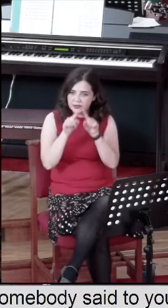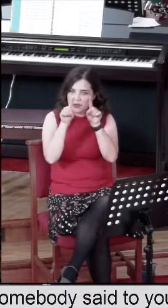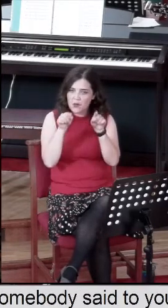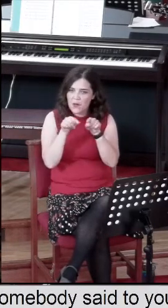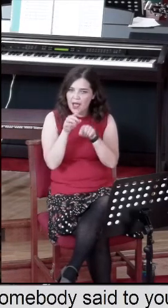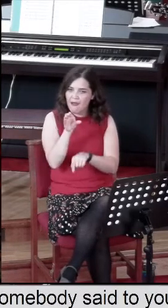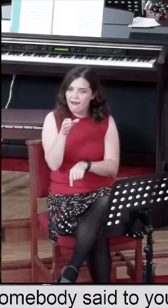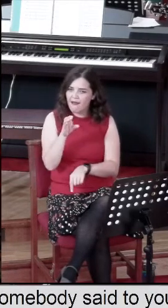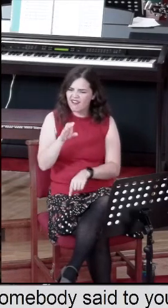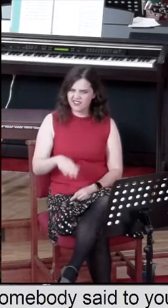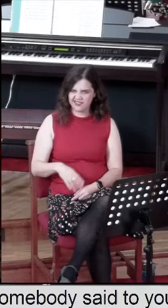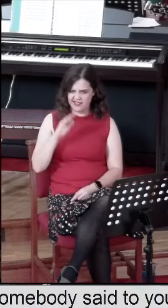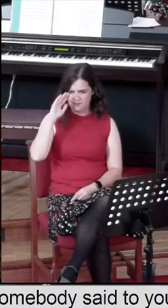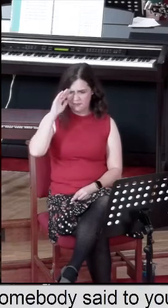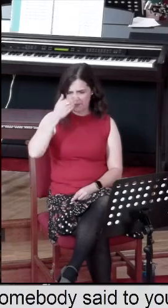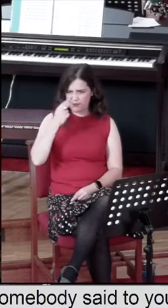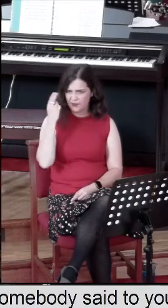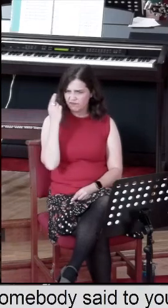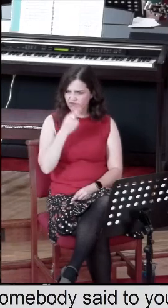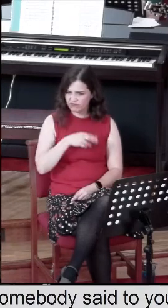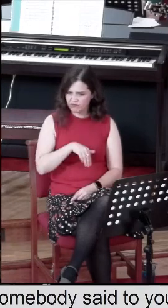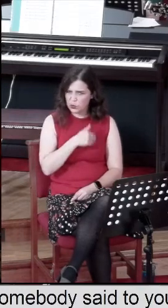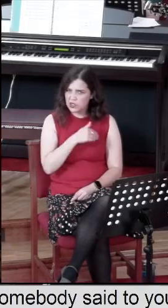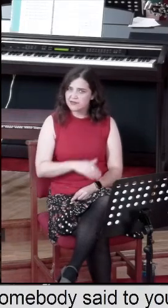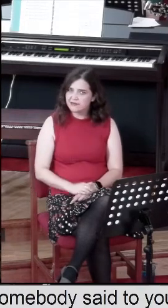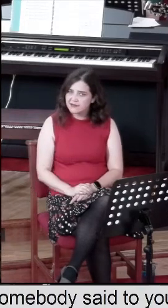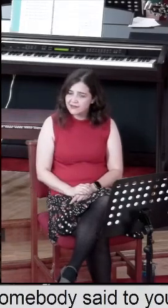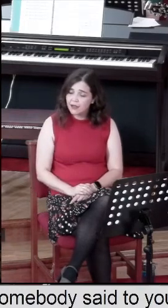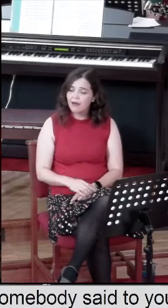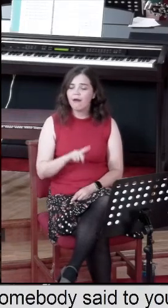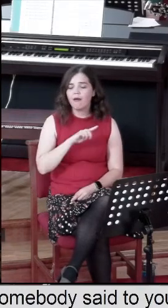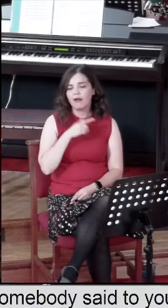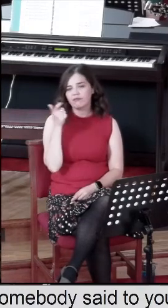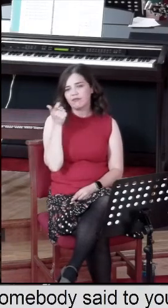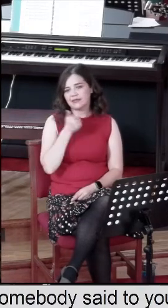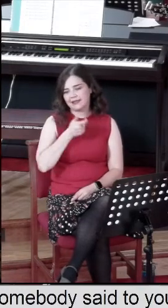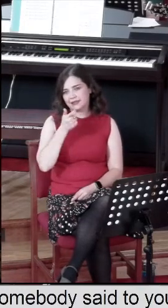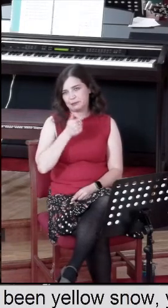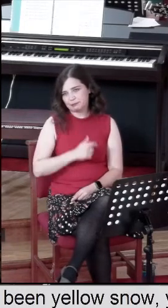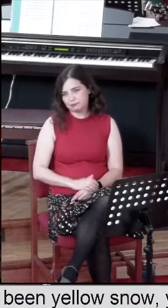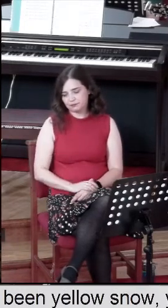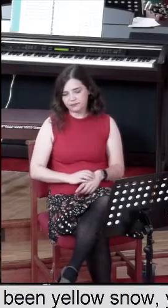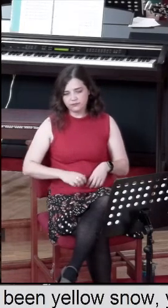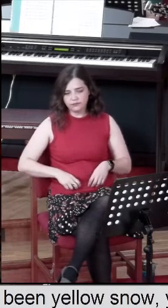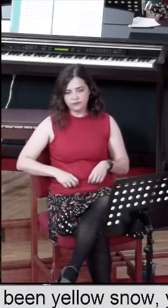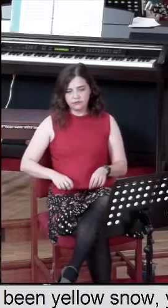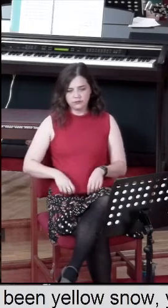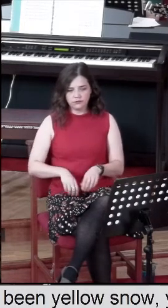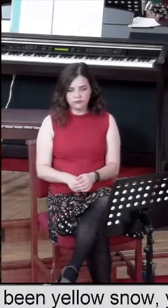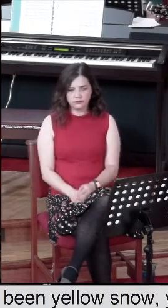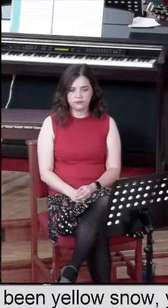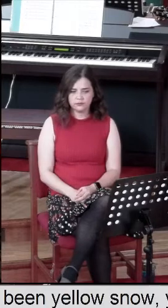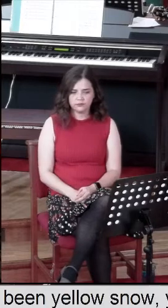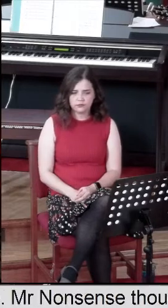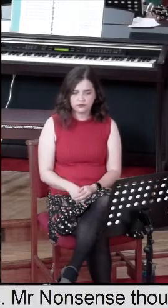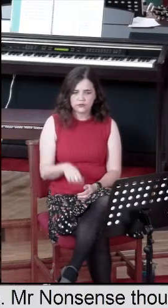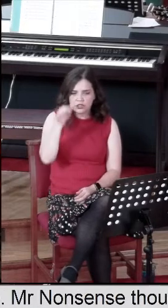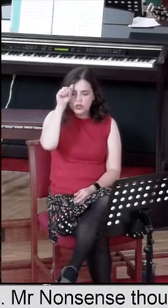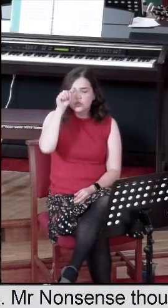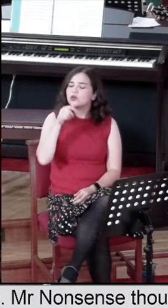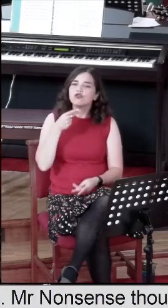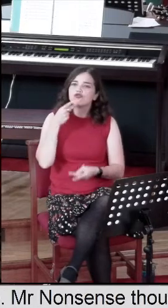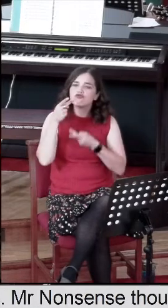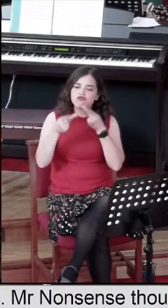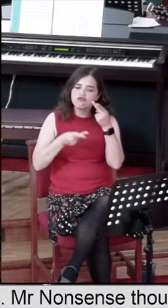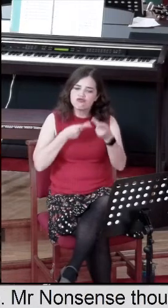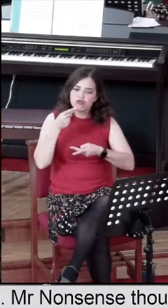of nonsense, isn't it? Absolute nonsense. And that's why it's such a funny story. Nonsense. Do you know about nonsense